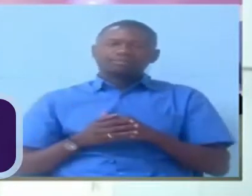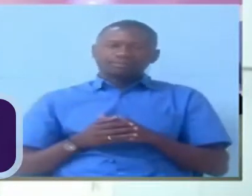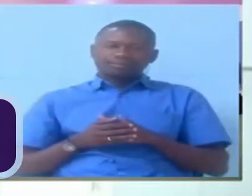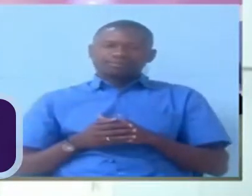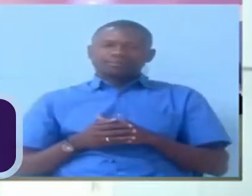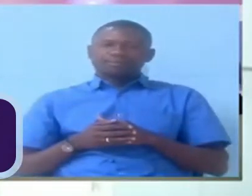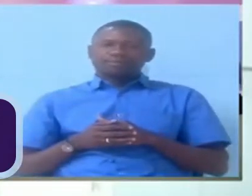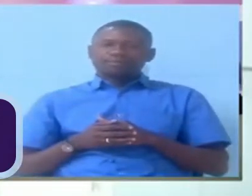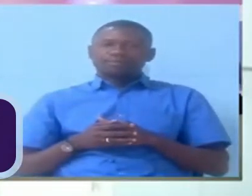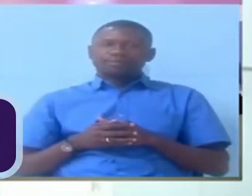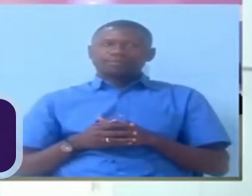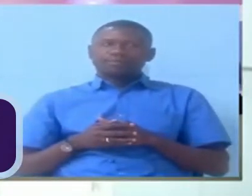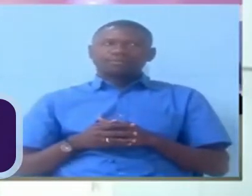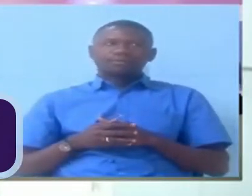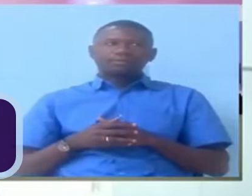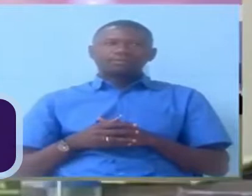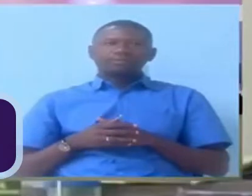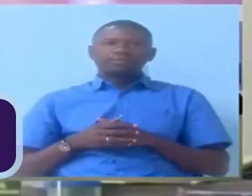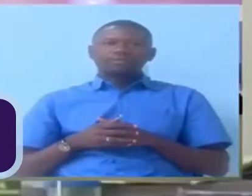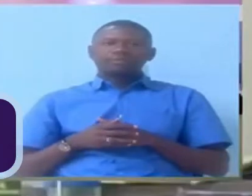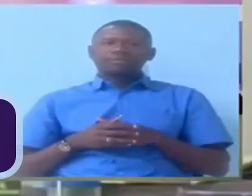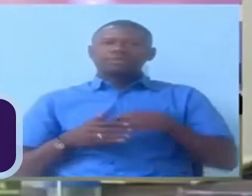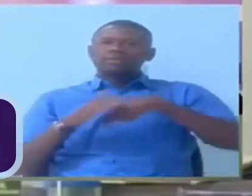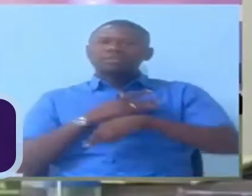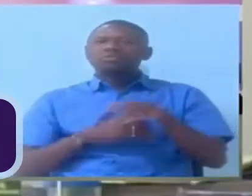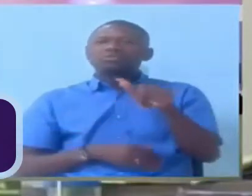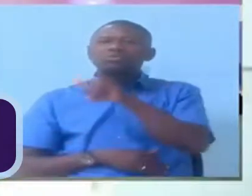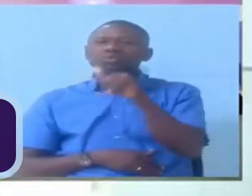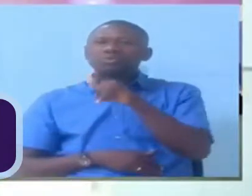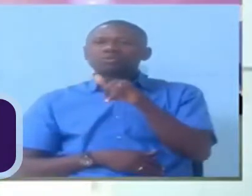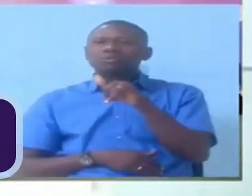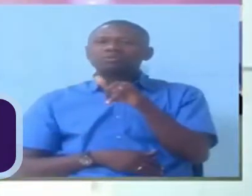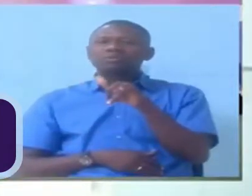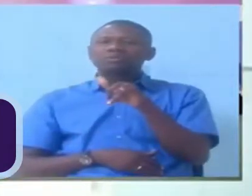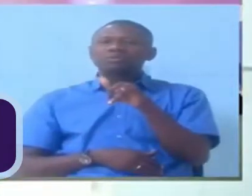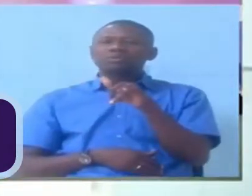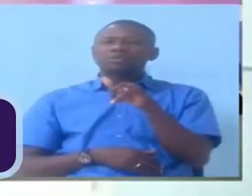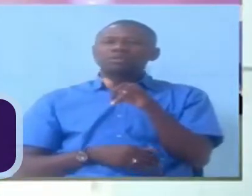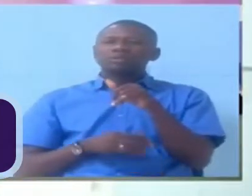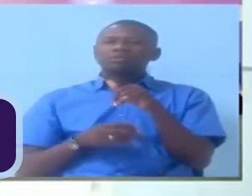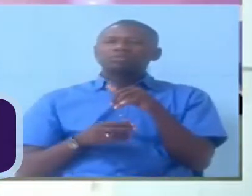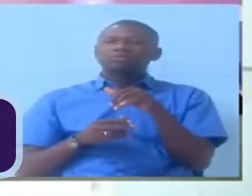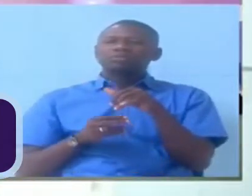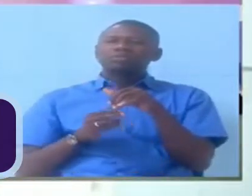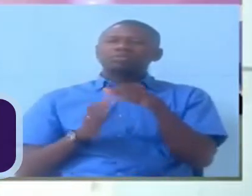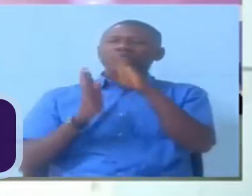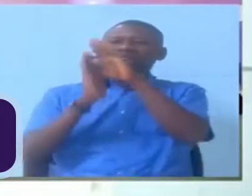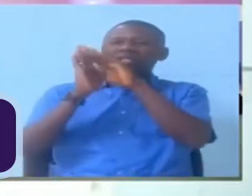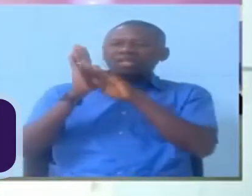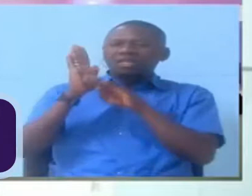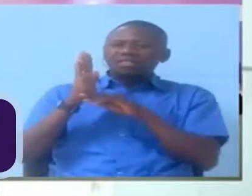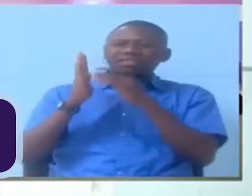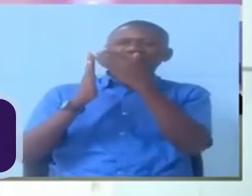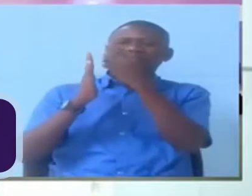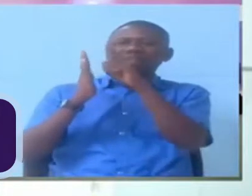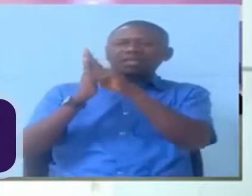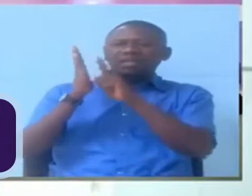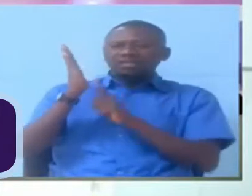formal. Ani. Could you answer again? Ajabi kote. Not formal, formal for high